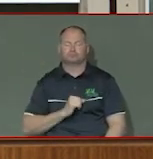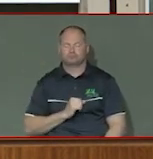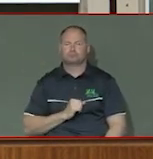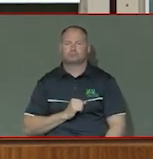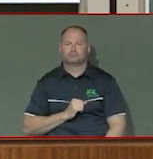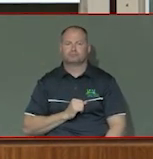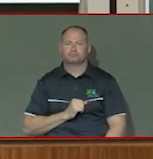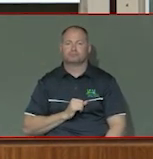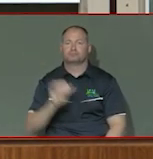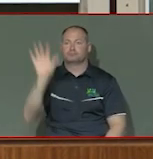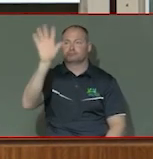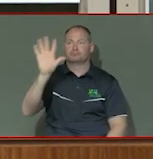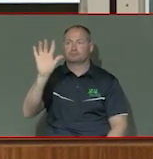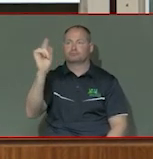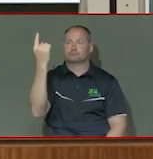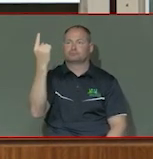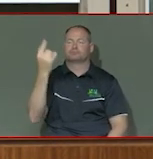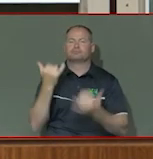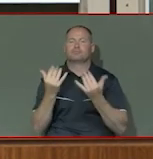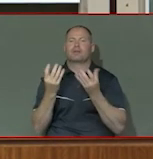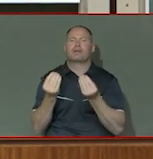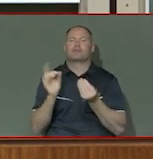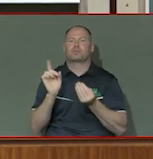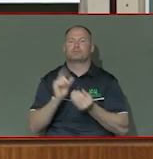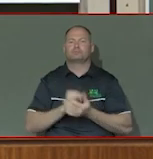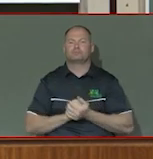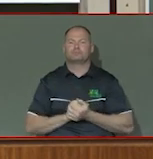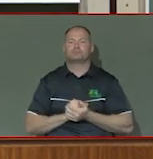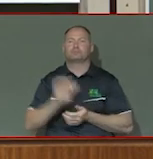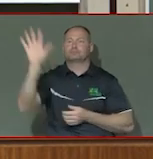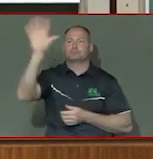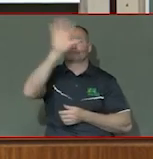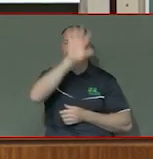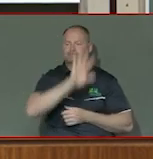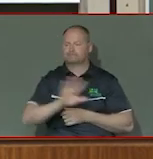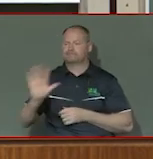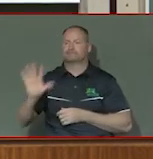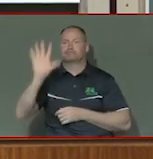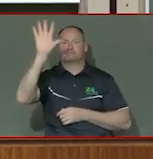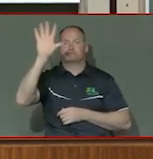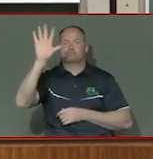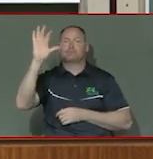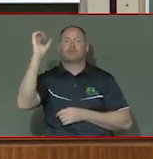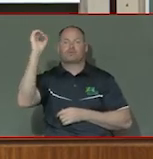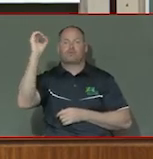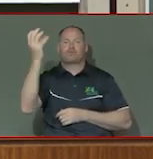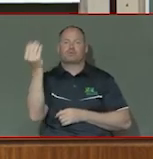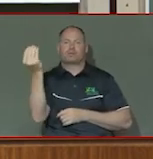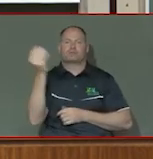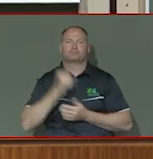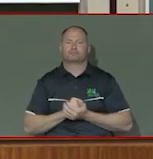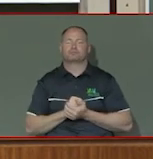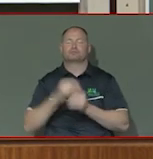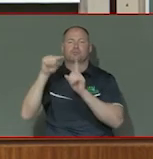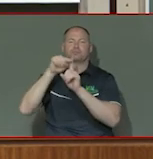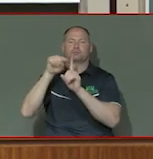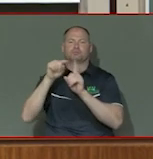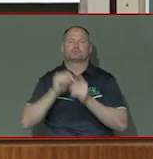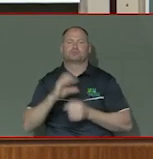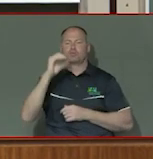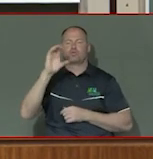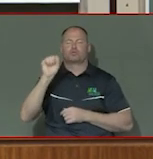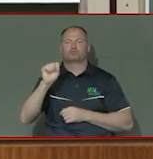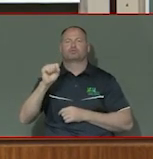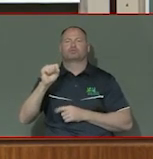the first quadrant, what have I got? In the first quadrant, I've got 0 degrees. It's positive. Cos is